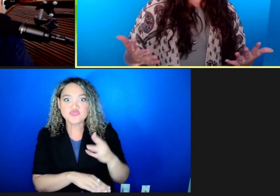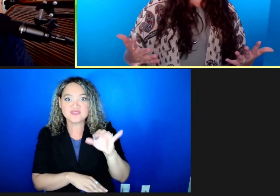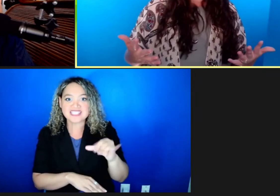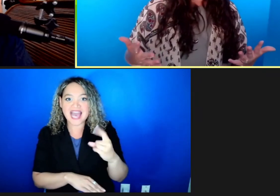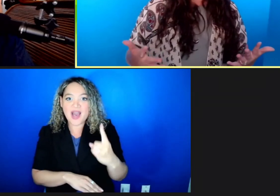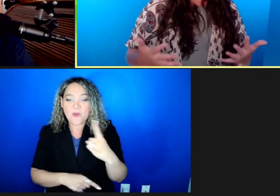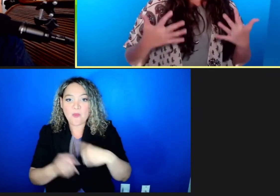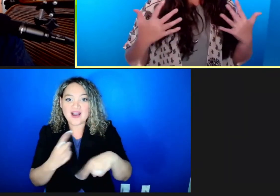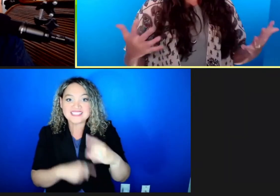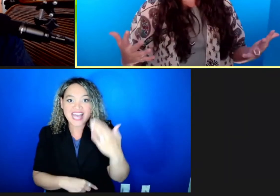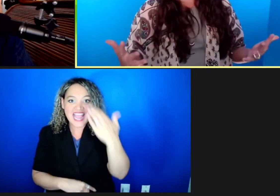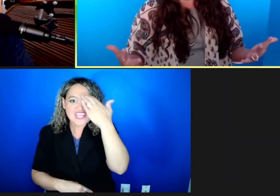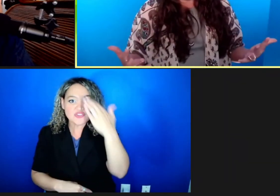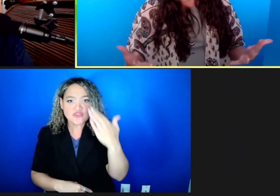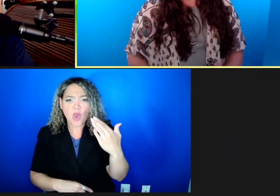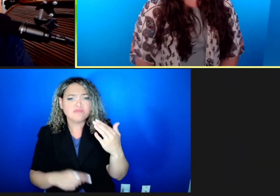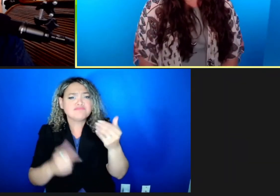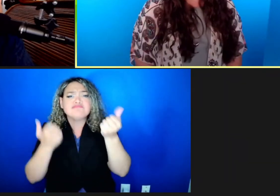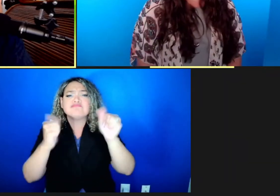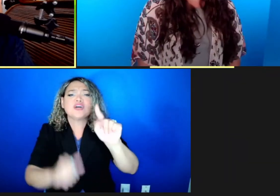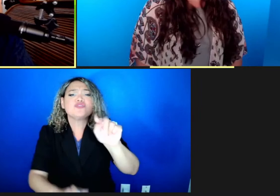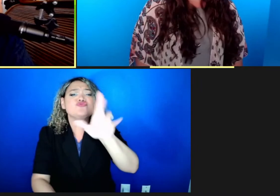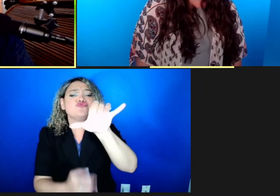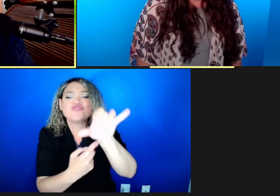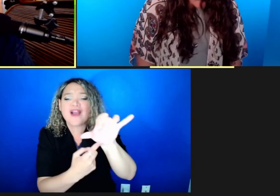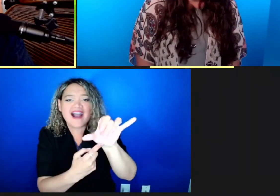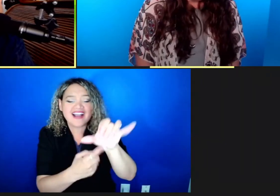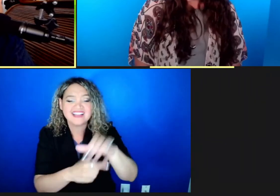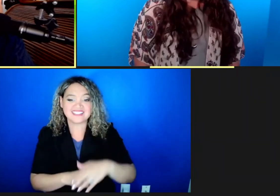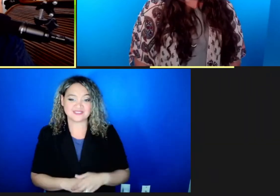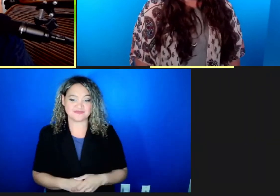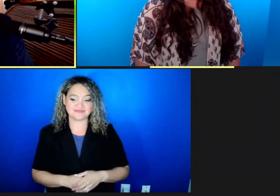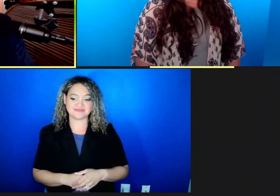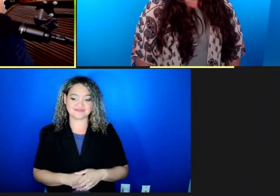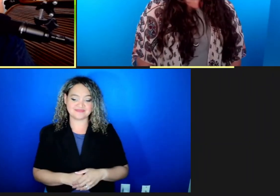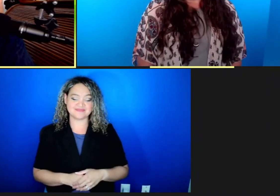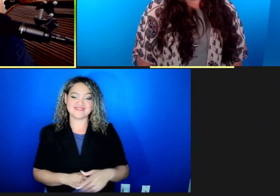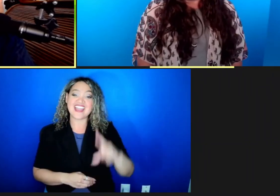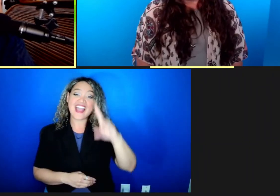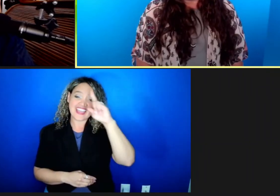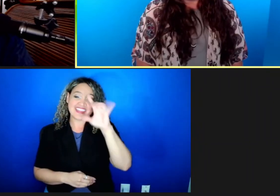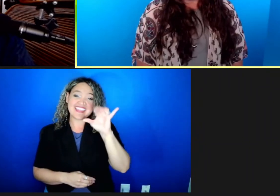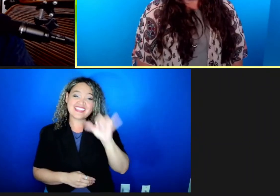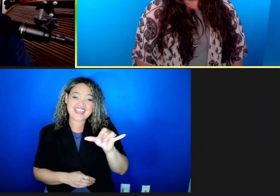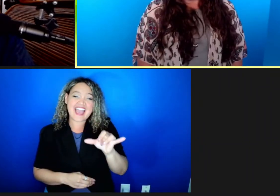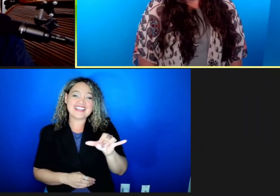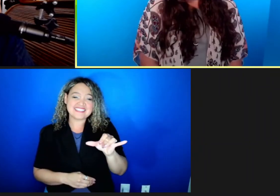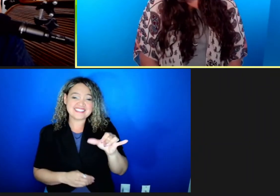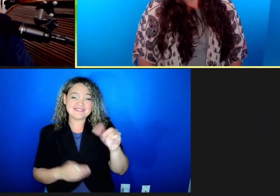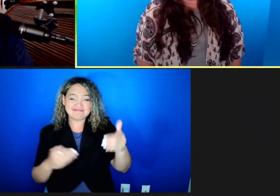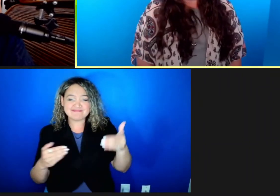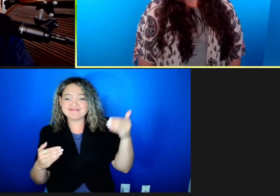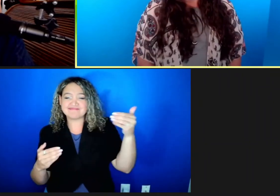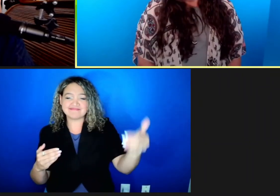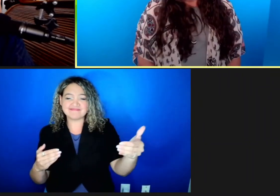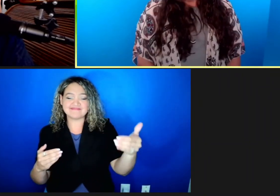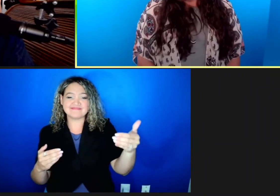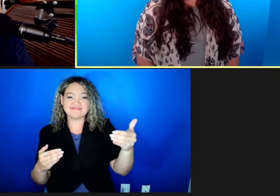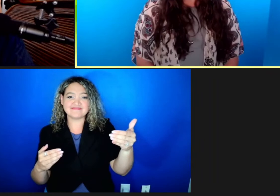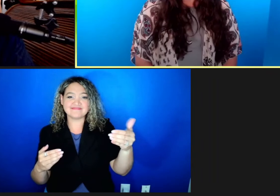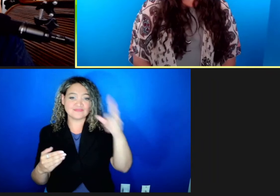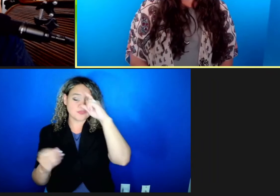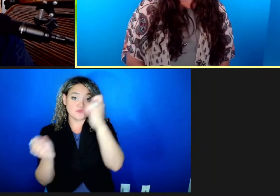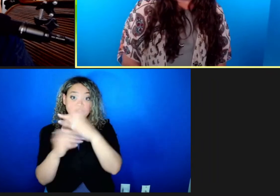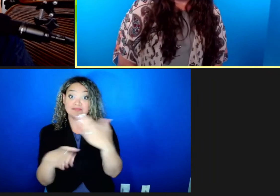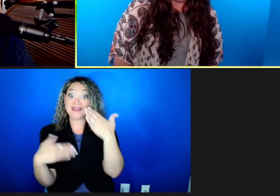you know. Just try, so I think that's where we're headed. But I don't